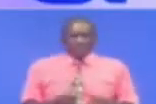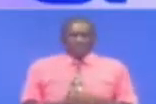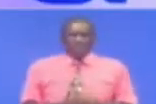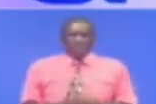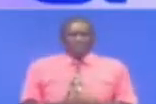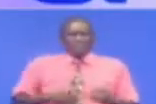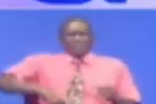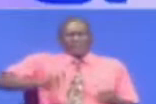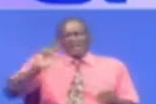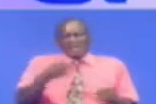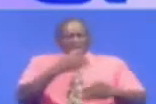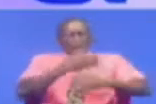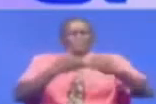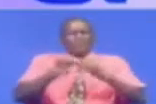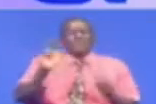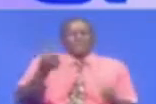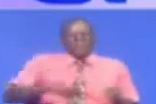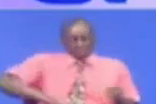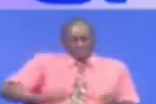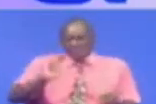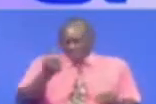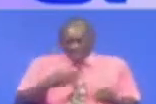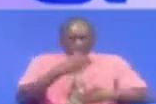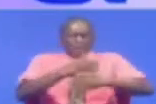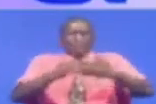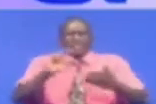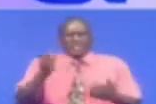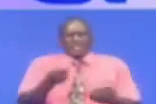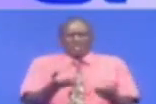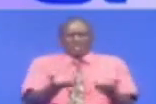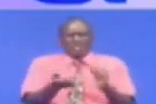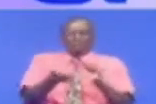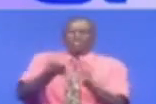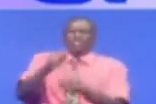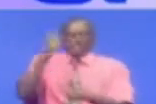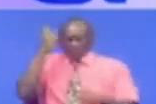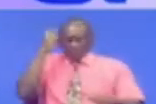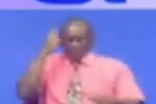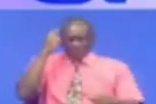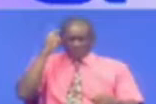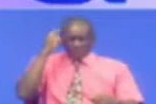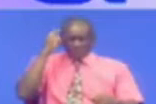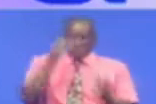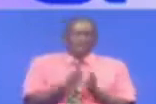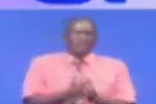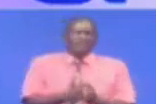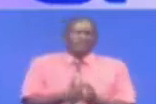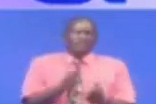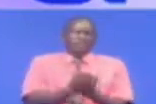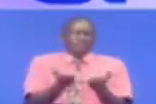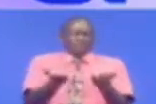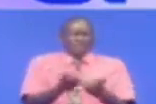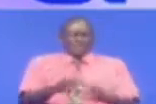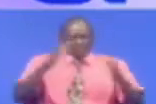Buy Kenya, build Kenya. We need a mindset, change in our mindset, and we need a